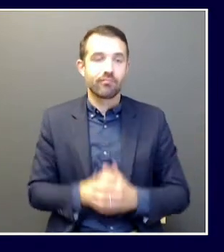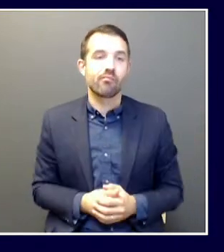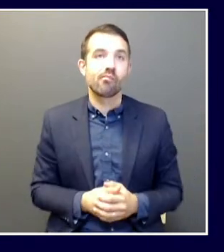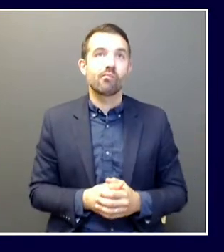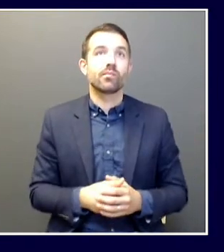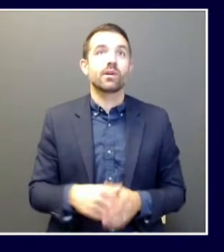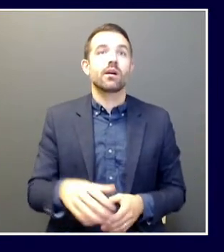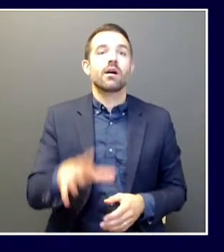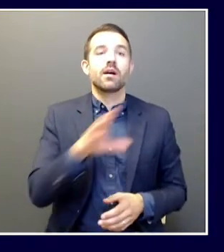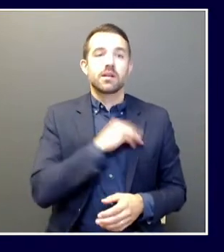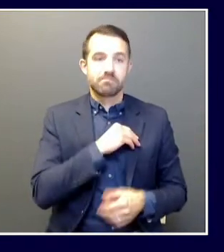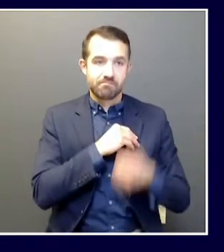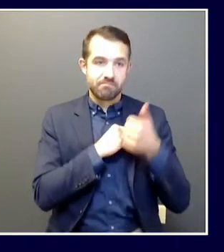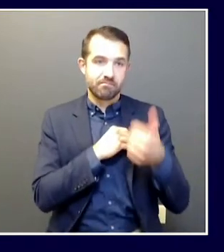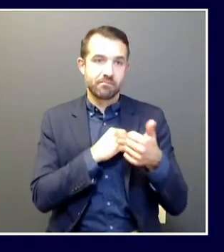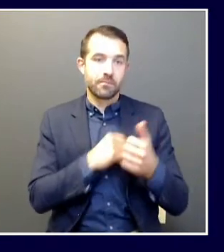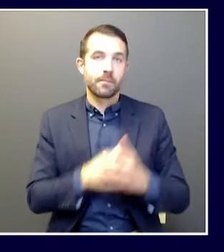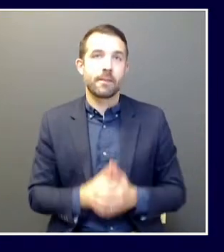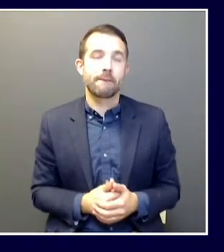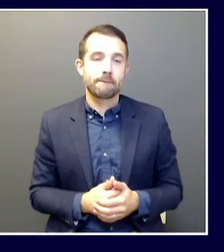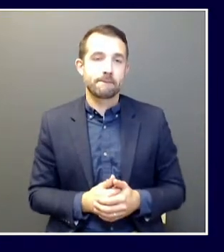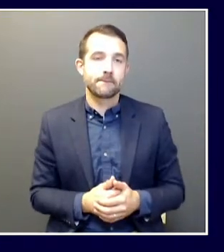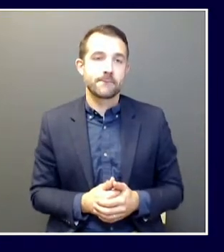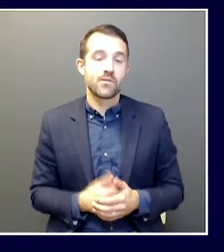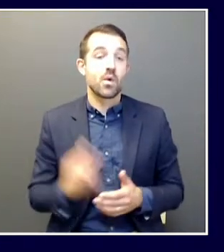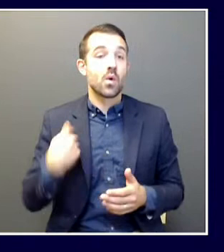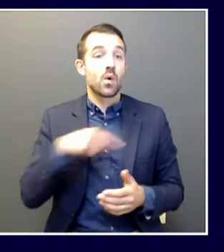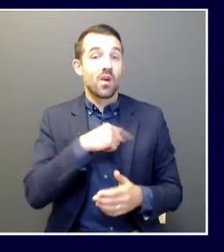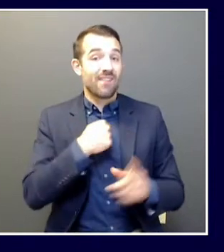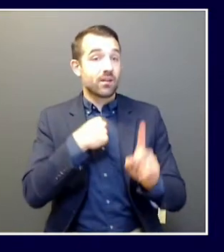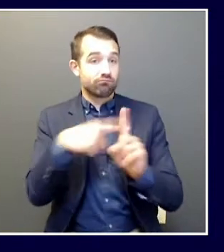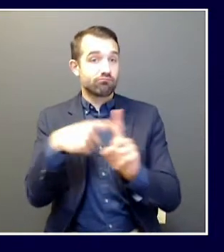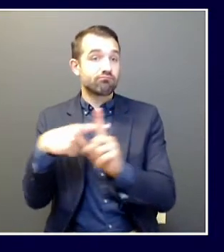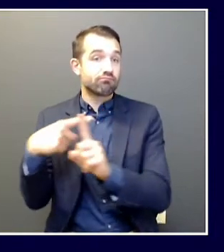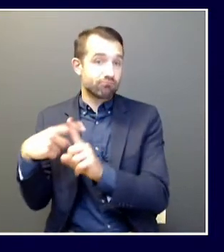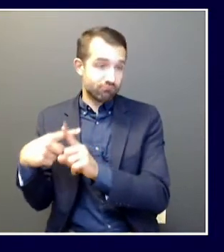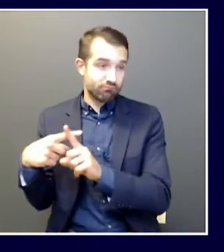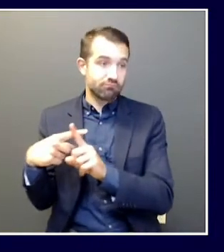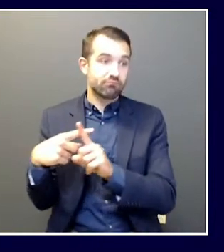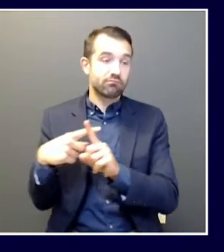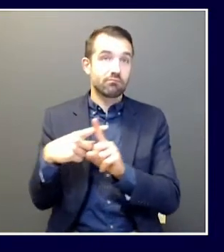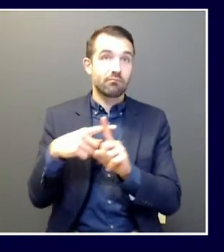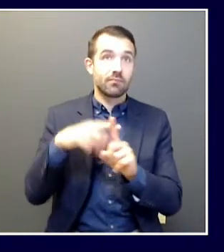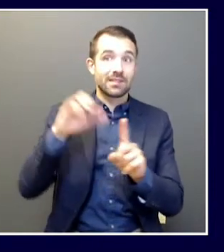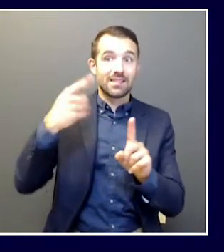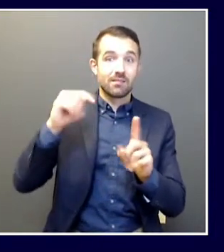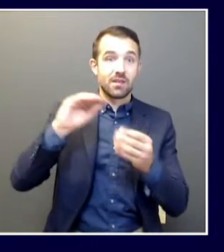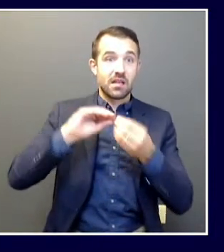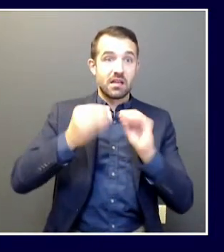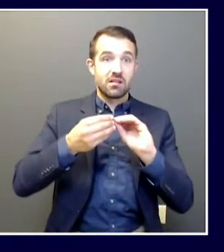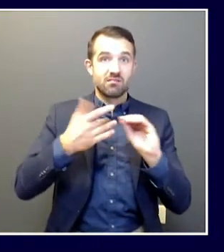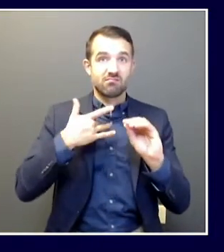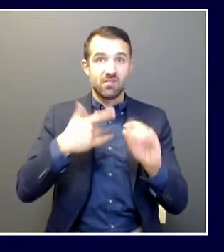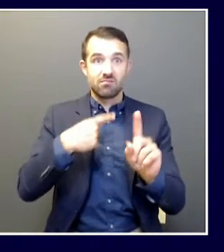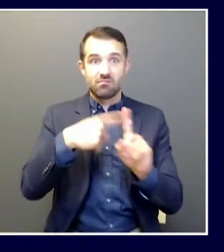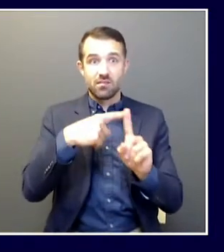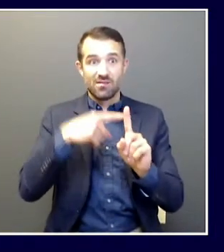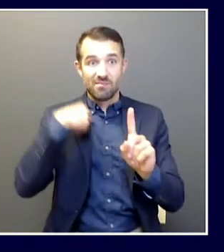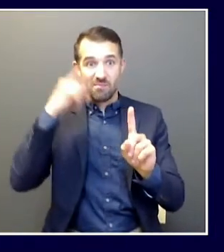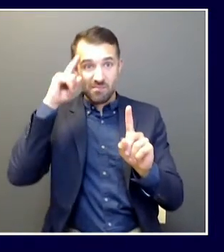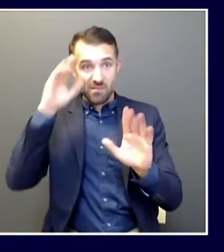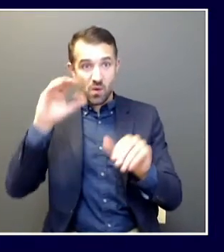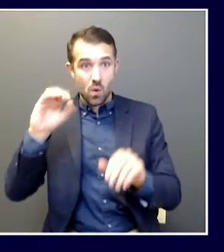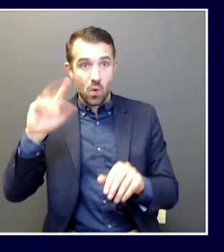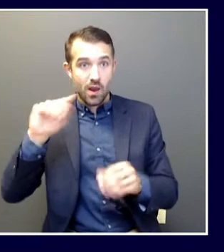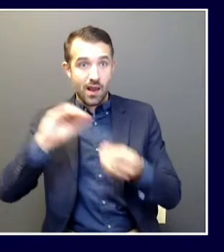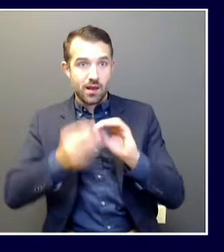that makes a difference. So we are encouraged by what we see in the September survey. We hope that's even higher at the end of October. And we